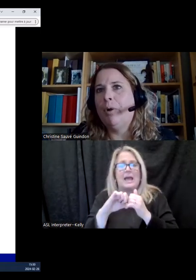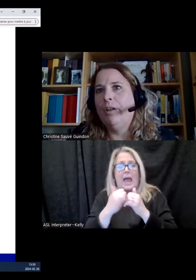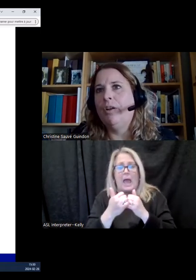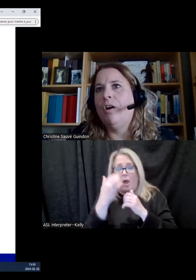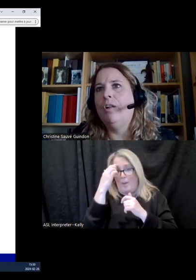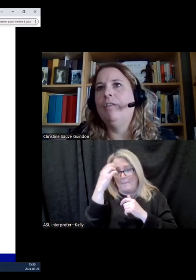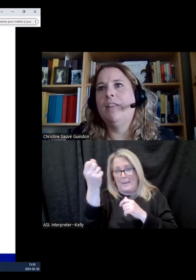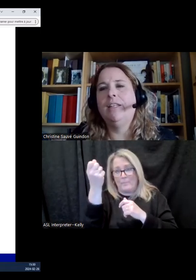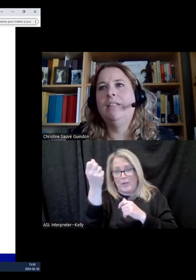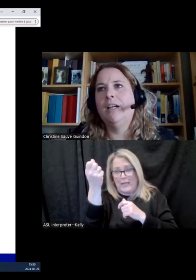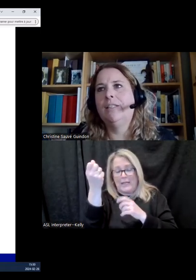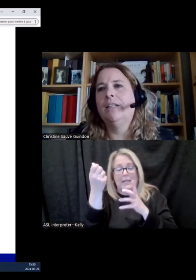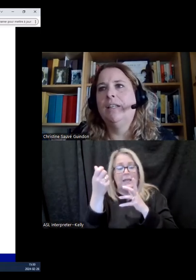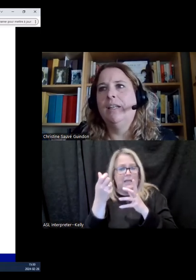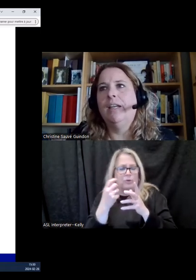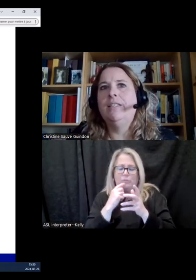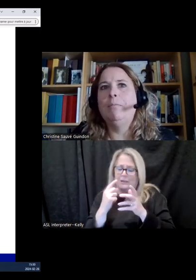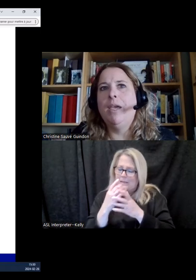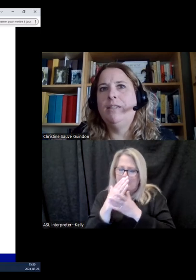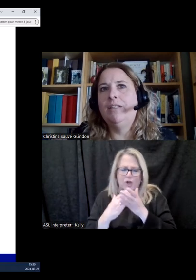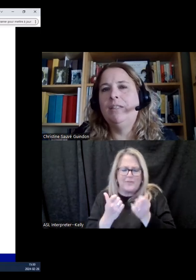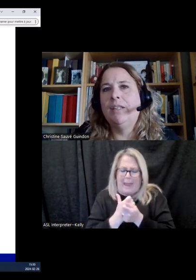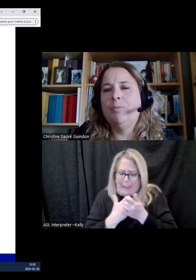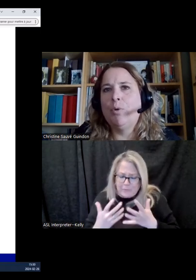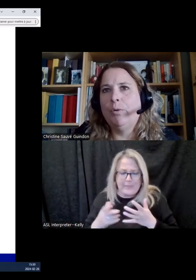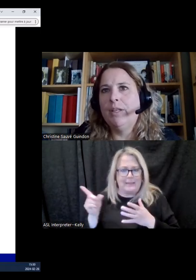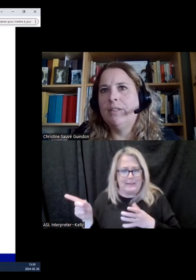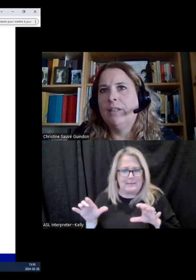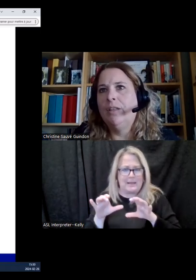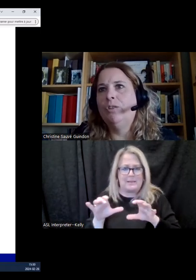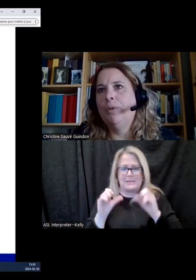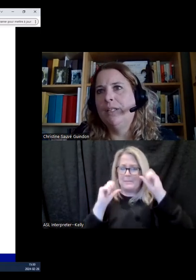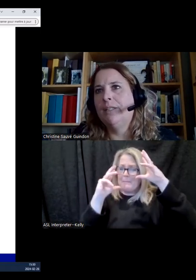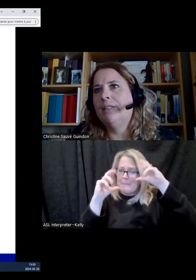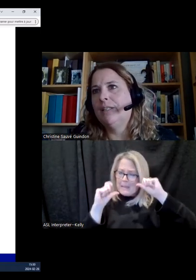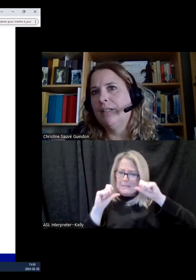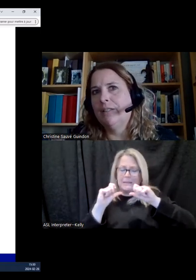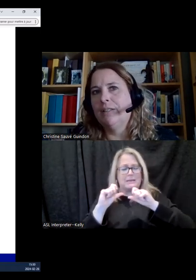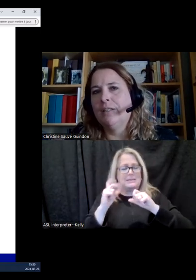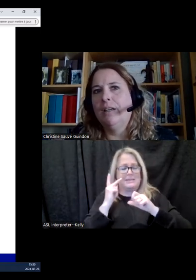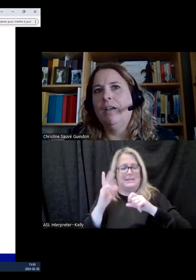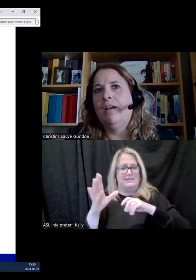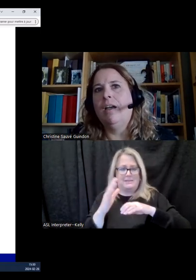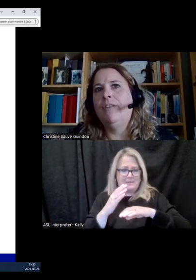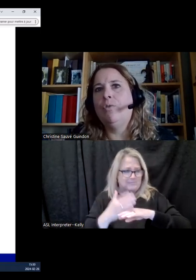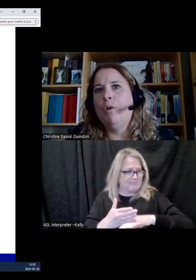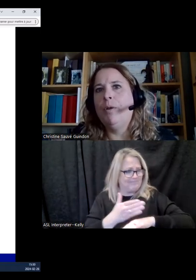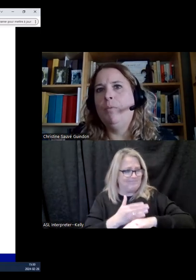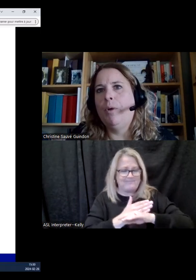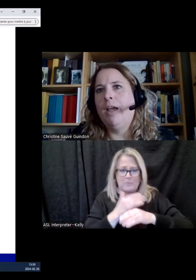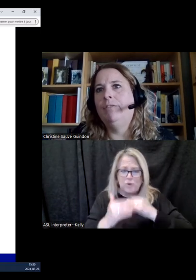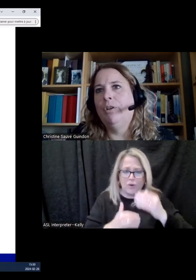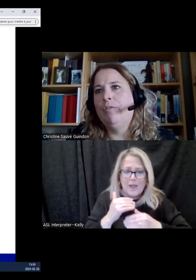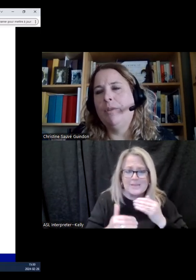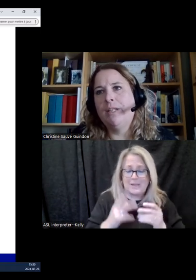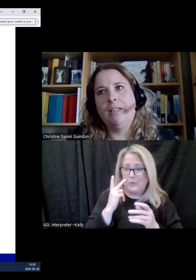a part in all that he does. It's amazing to see his progress and to witness his successes. I have incorporated